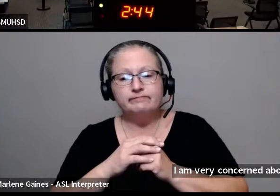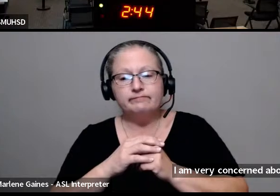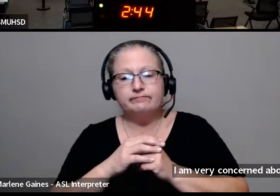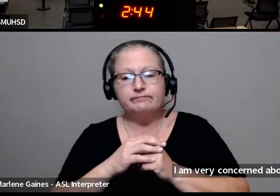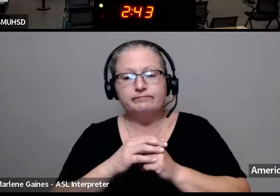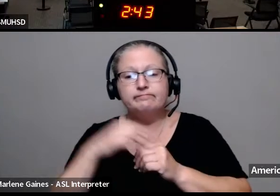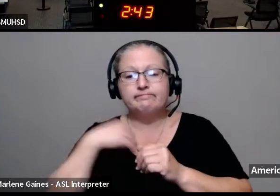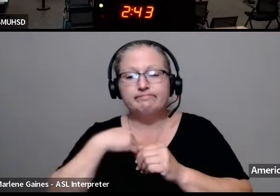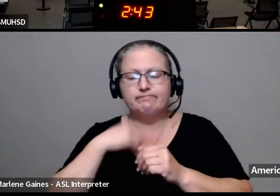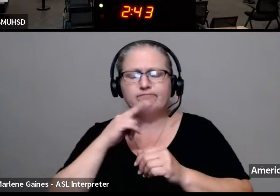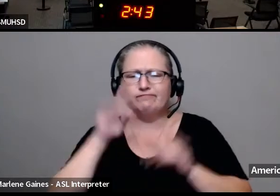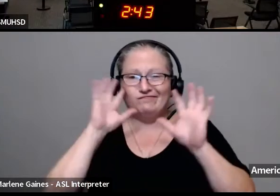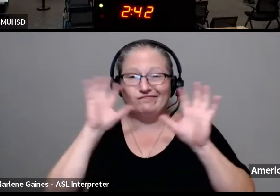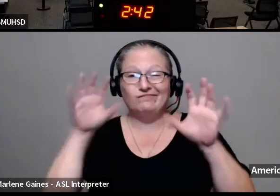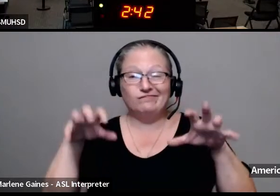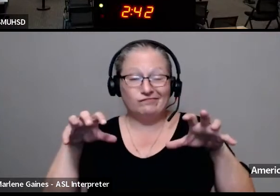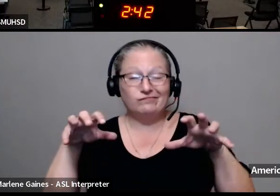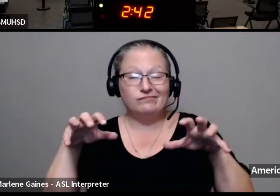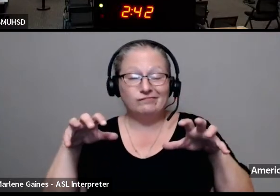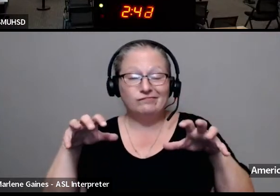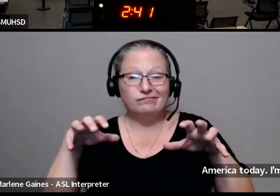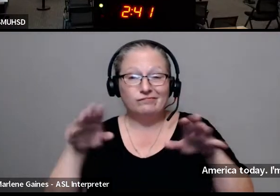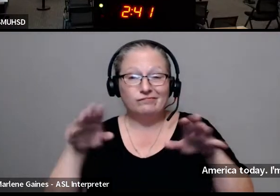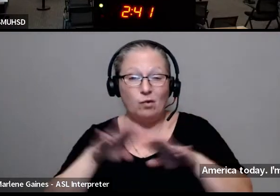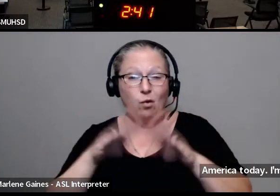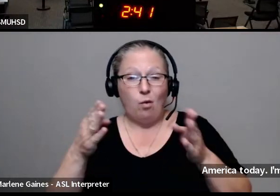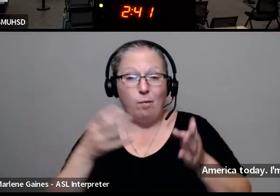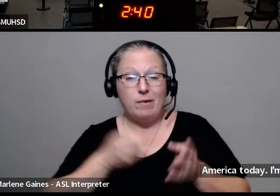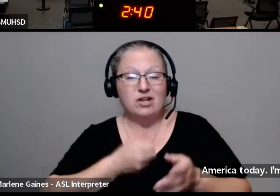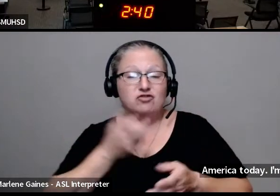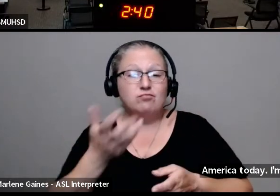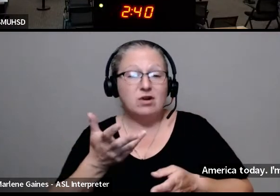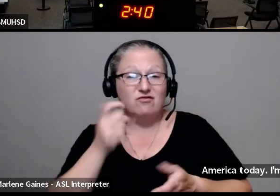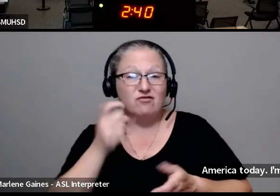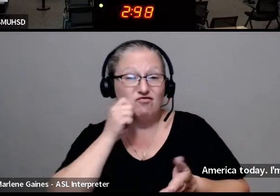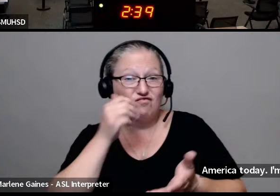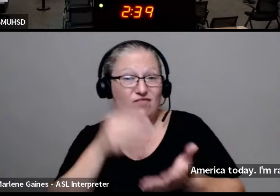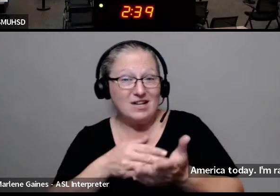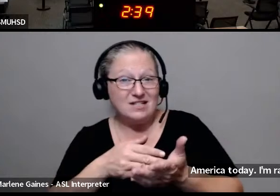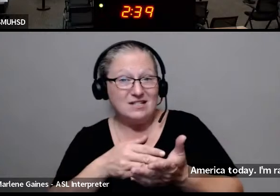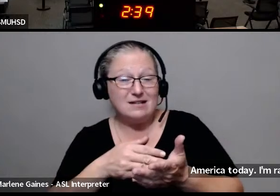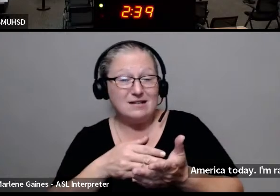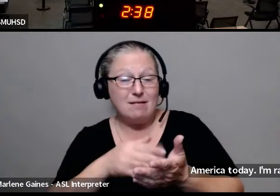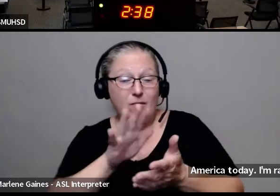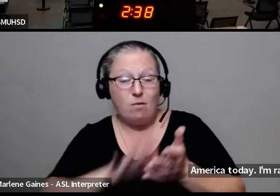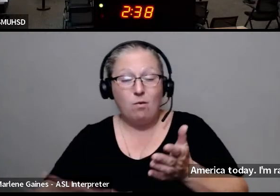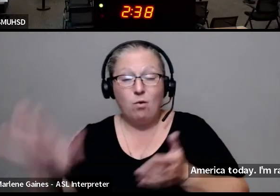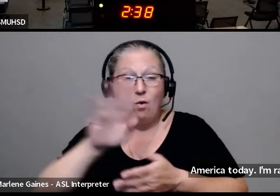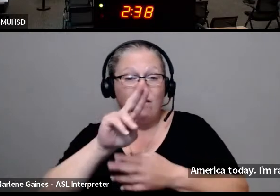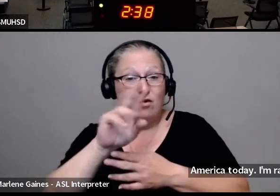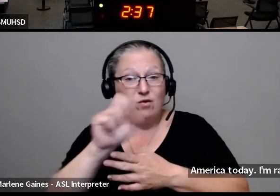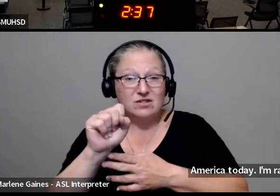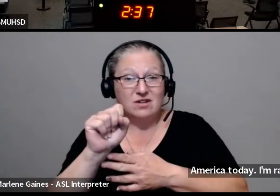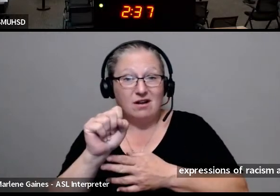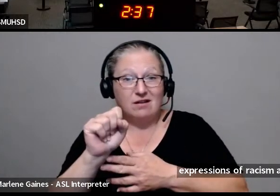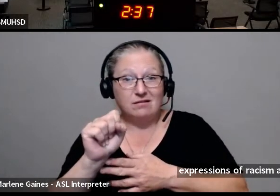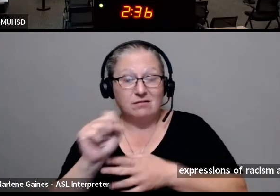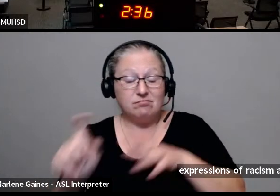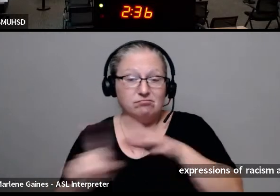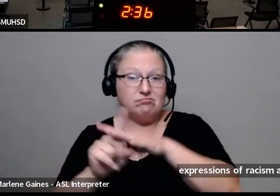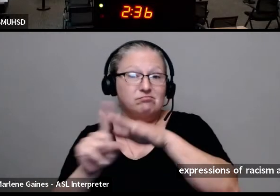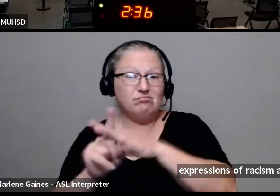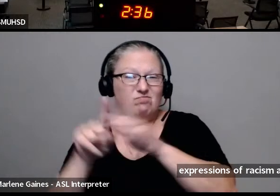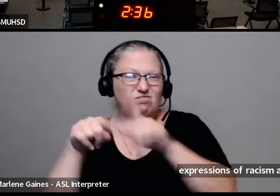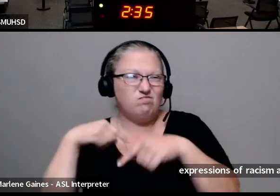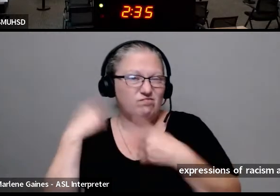I'm rather stunned at the open expressions of racism across the United States has emerged in the last 5